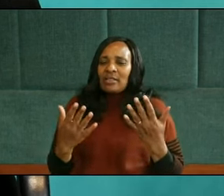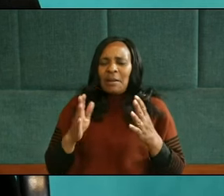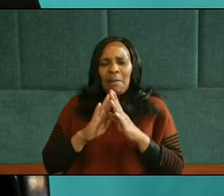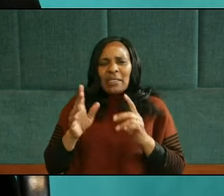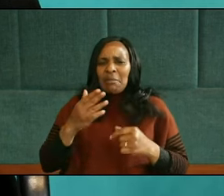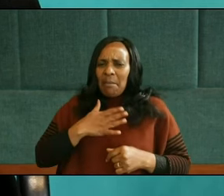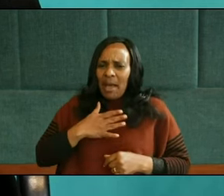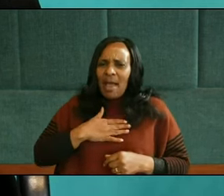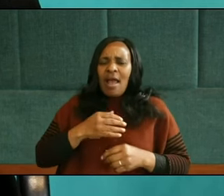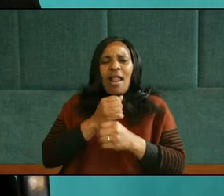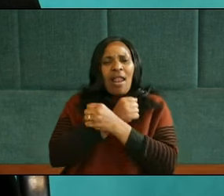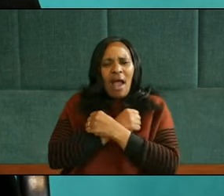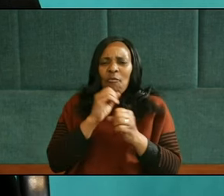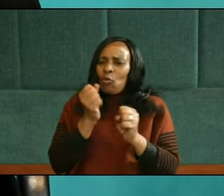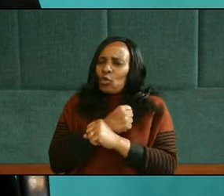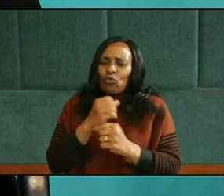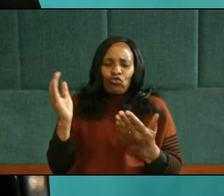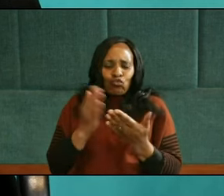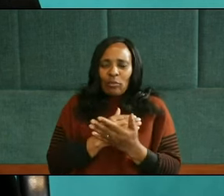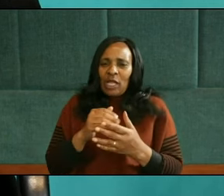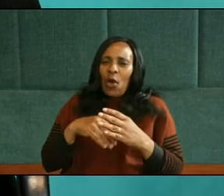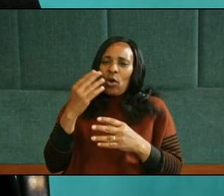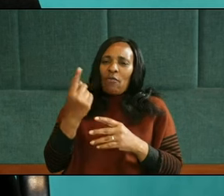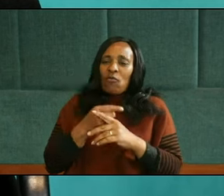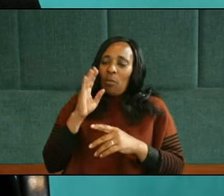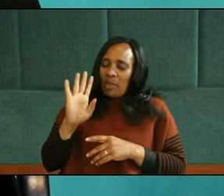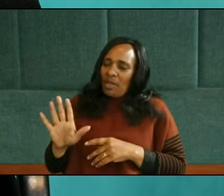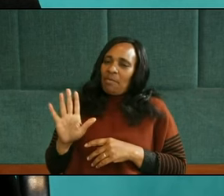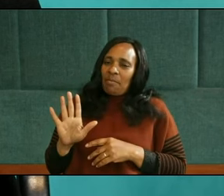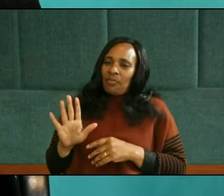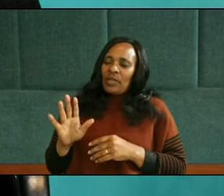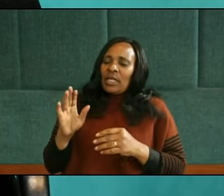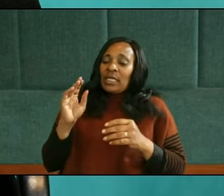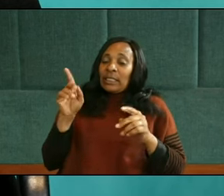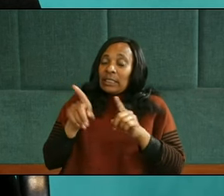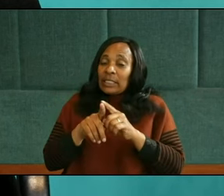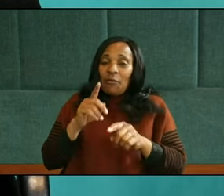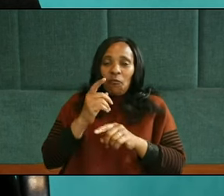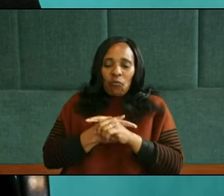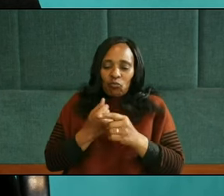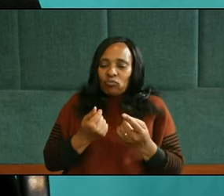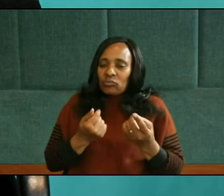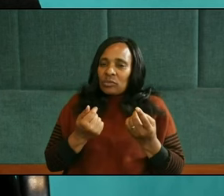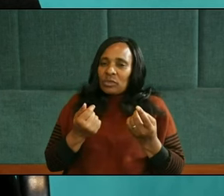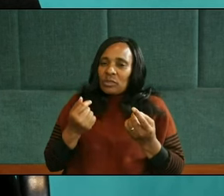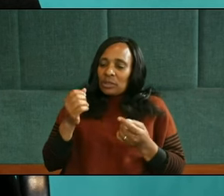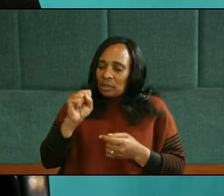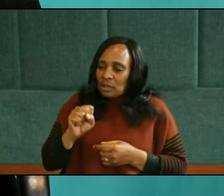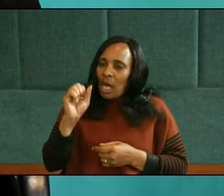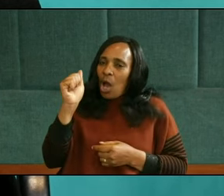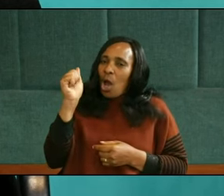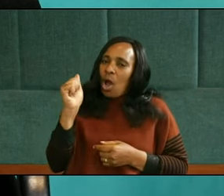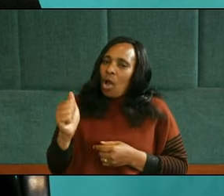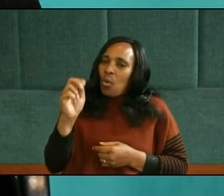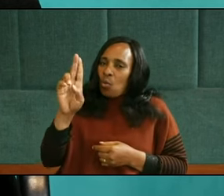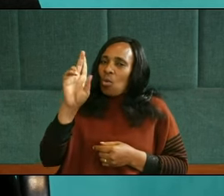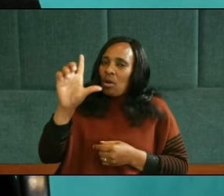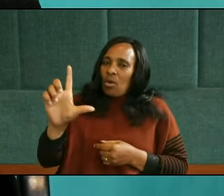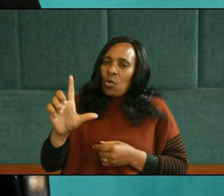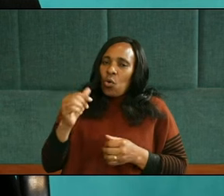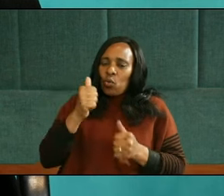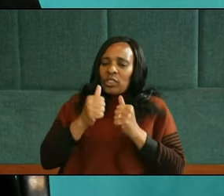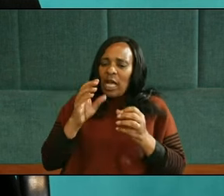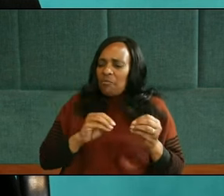will never be taken away from him, as I took it away from Saul, whom I removed from before you.